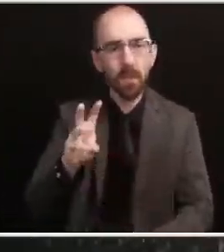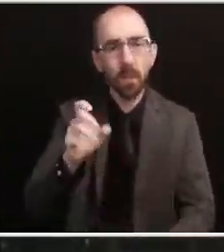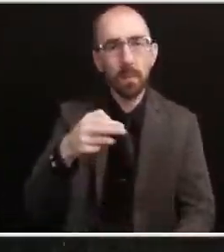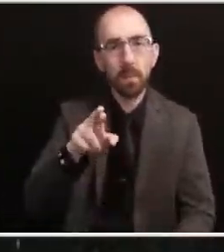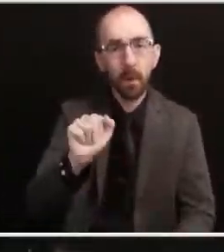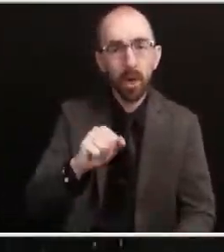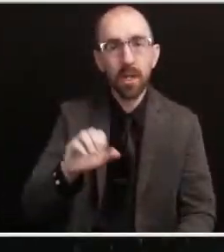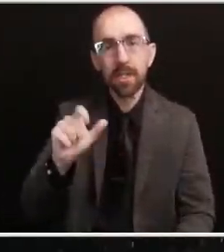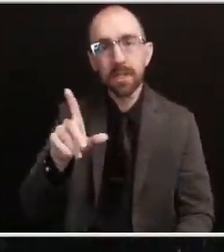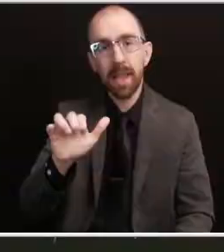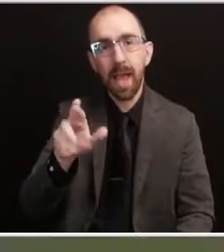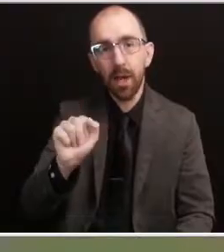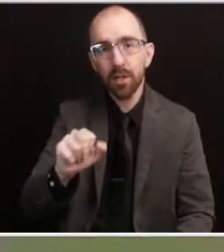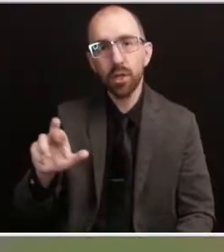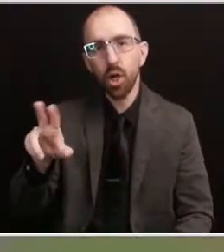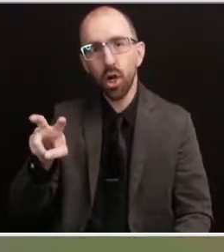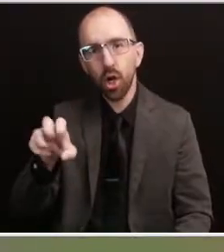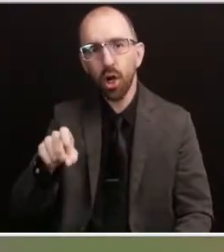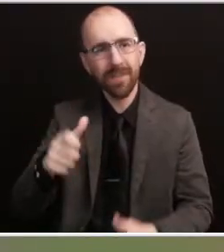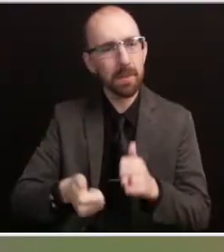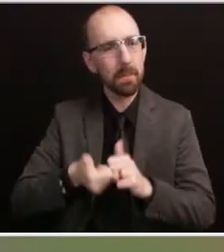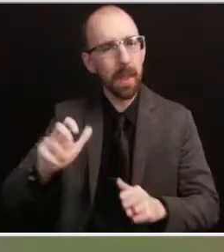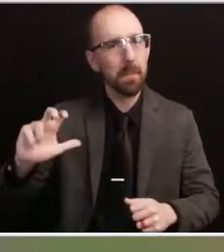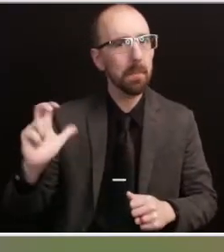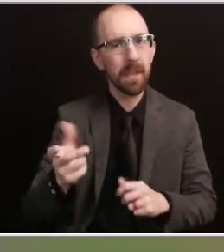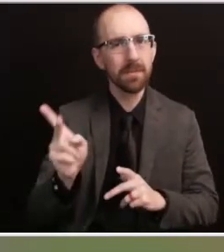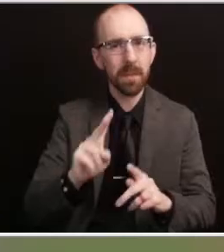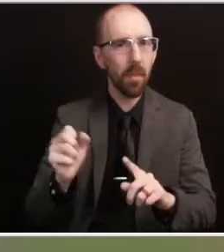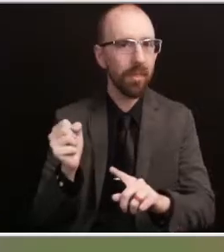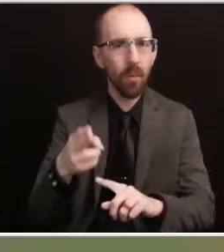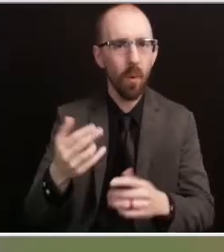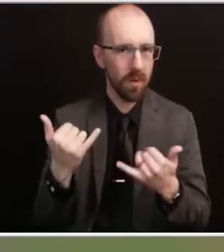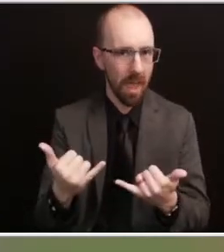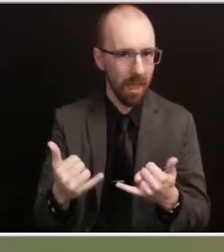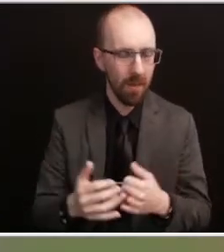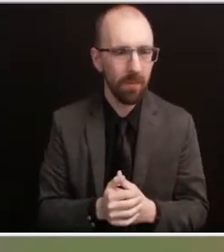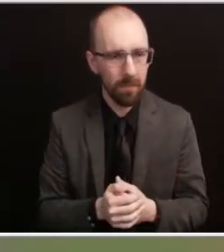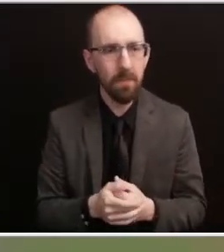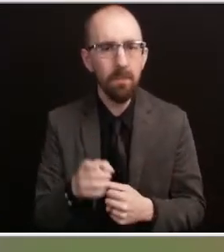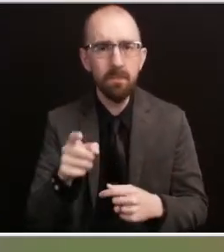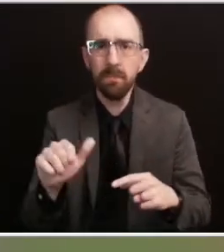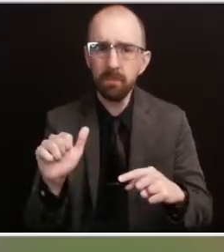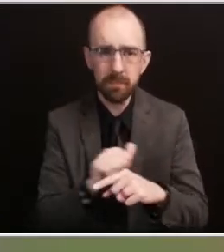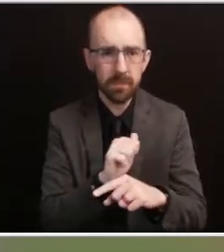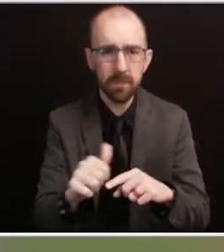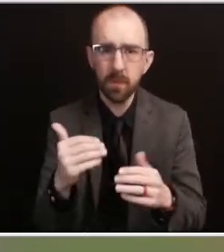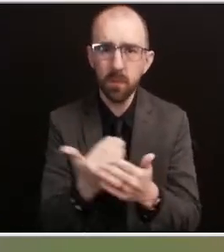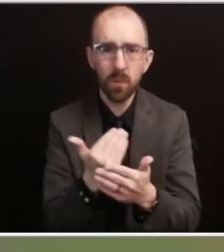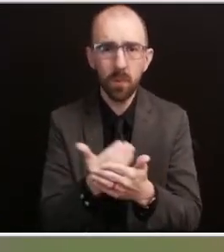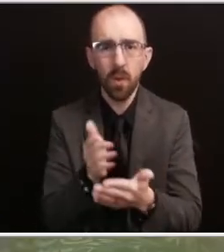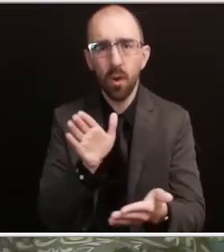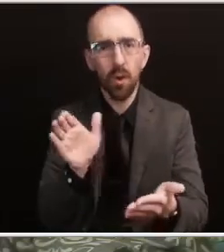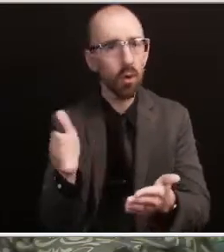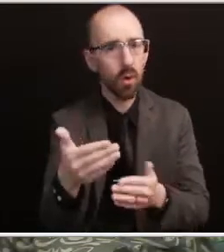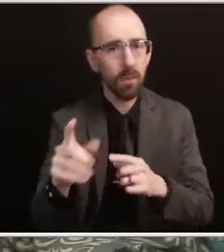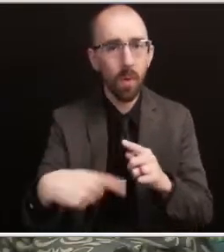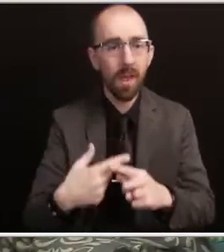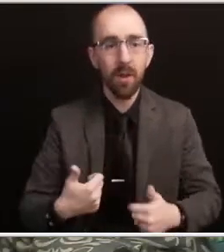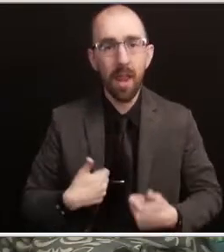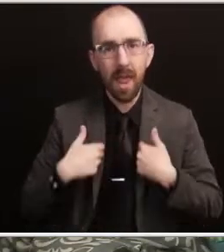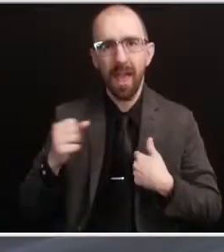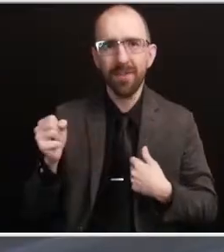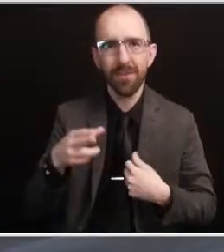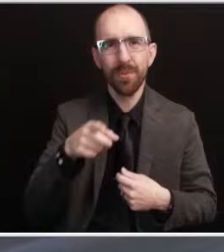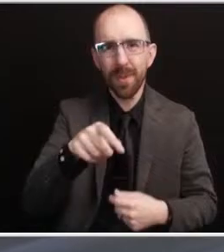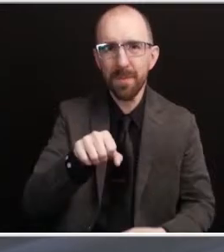those are like some of the main pitches that people throw now. And Daniel was practicing a new curveball when life threw him one. I heard the elbow